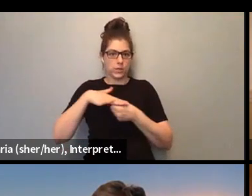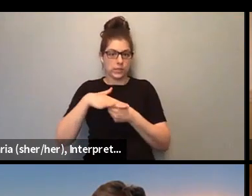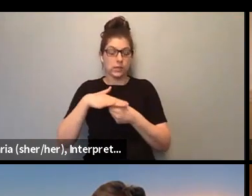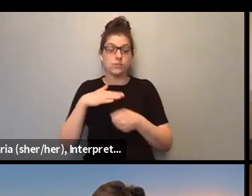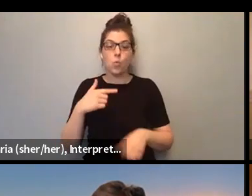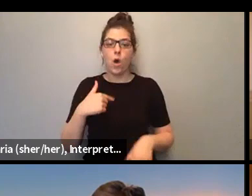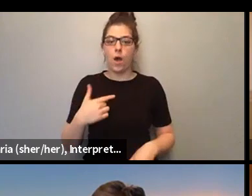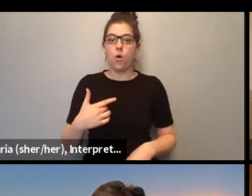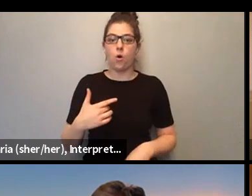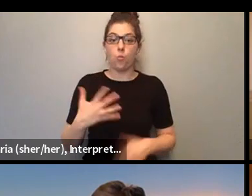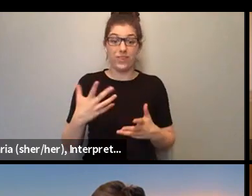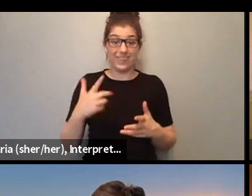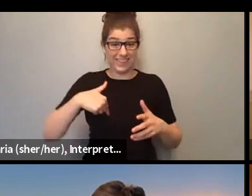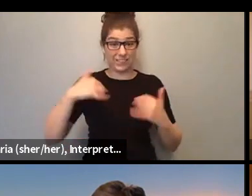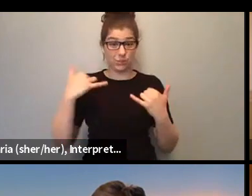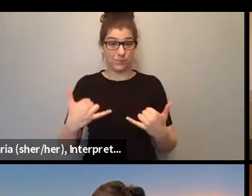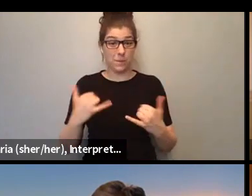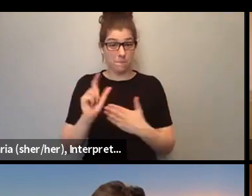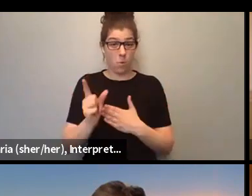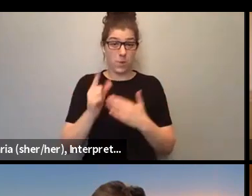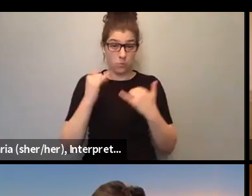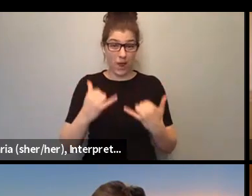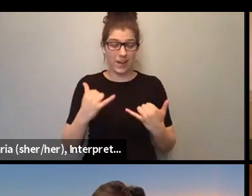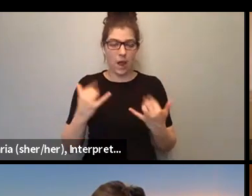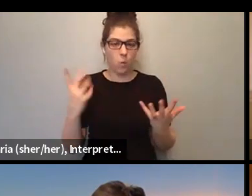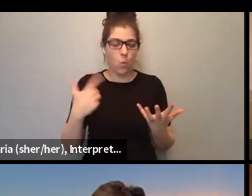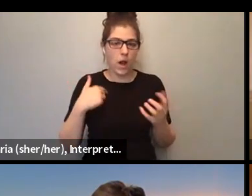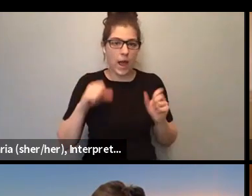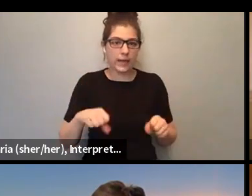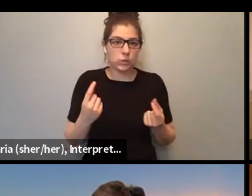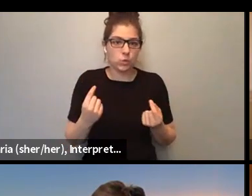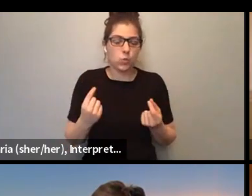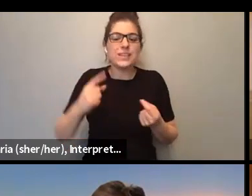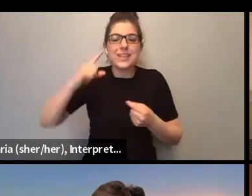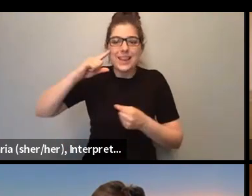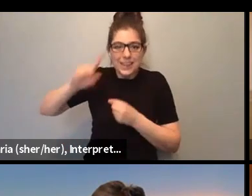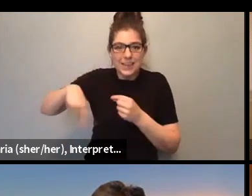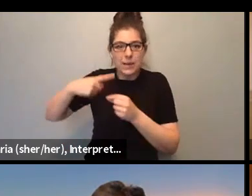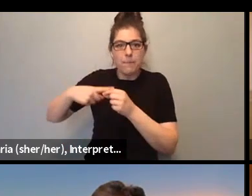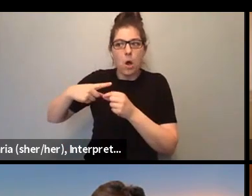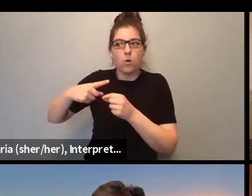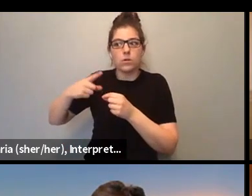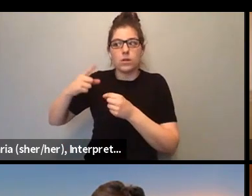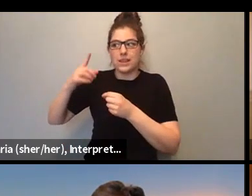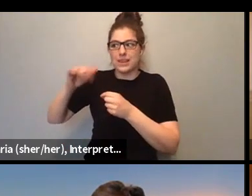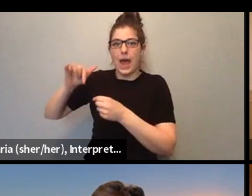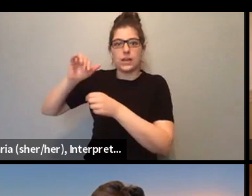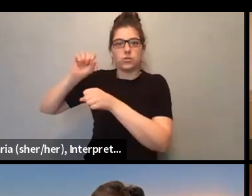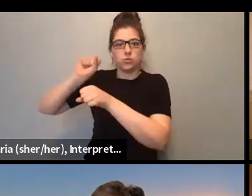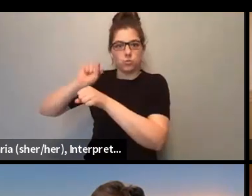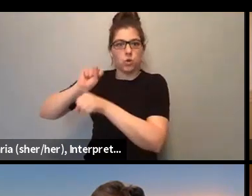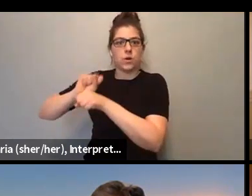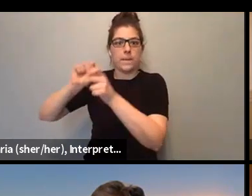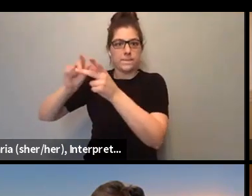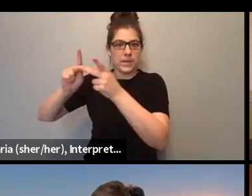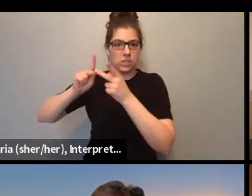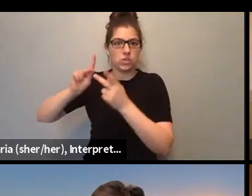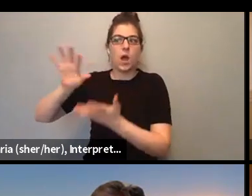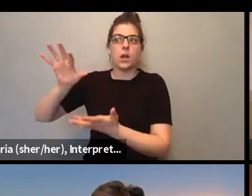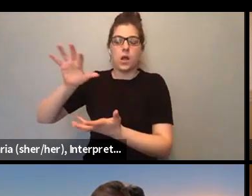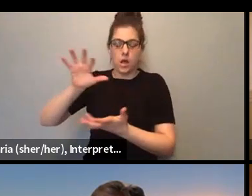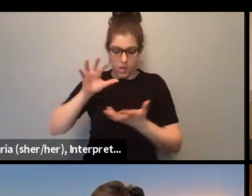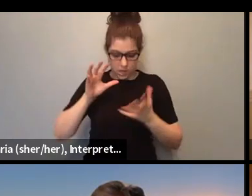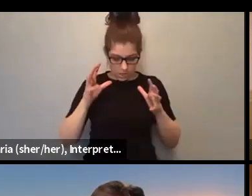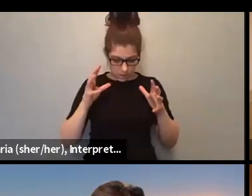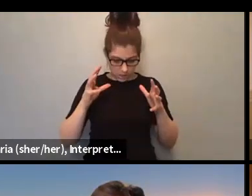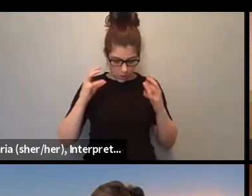do in this moment is to think about the institution that I've inherited and to think about ways that we